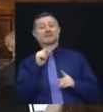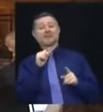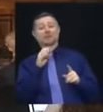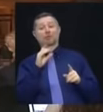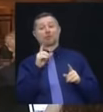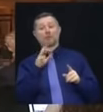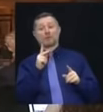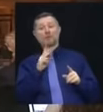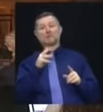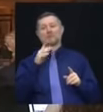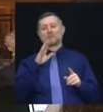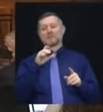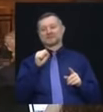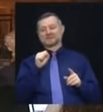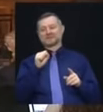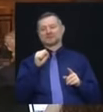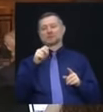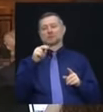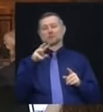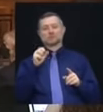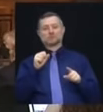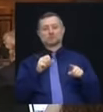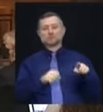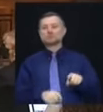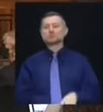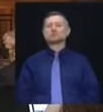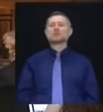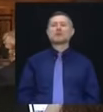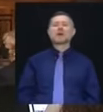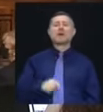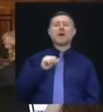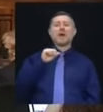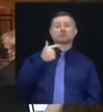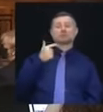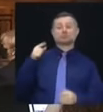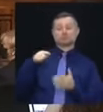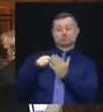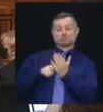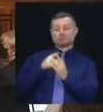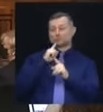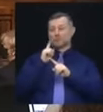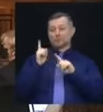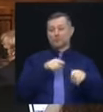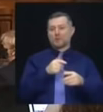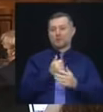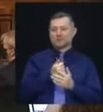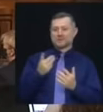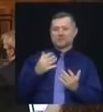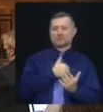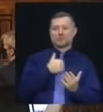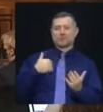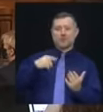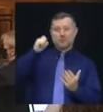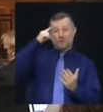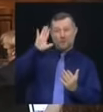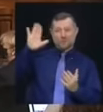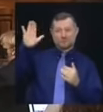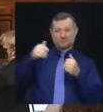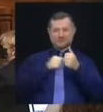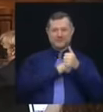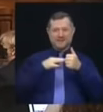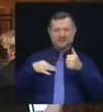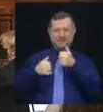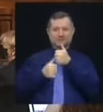In the report, the AG's report, several members of the governor's staff were implicated in trying to discredit the women that accused him of